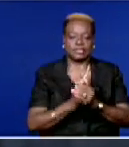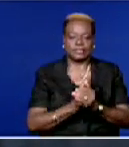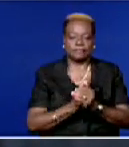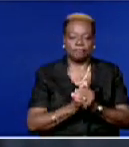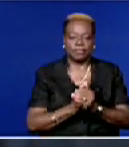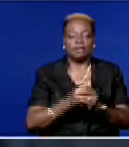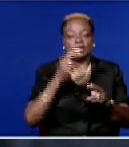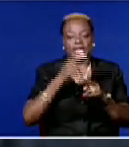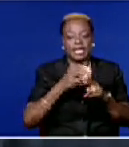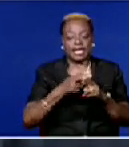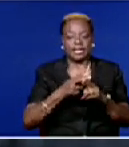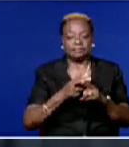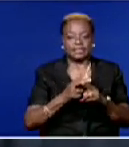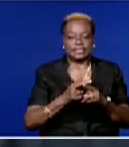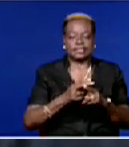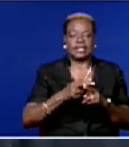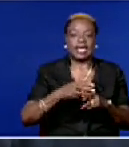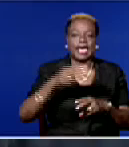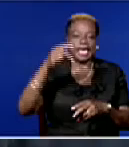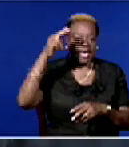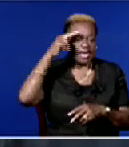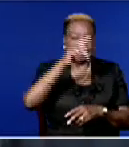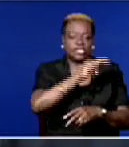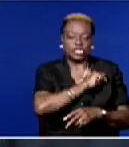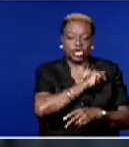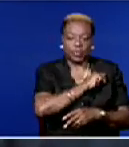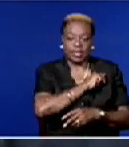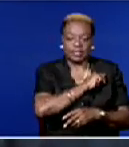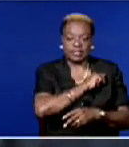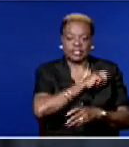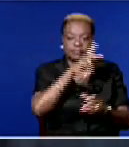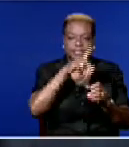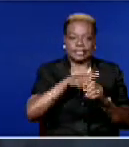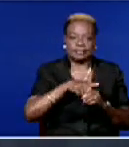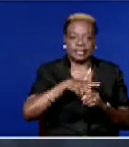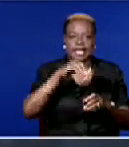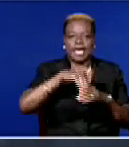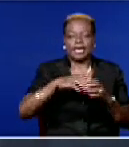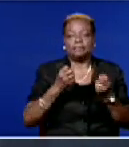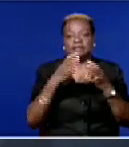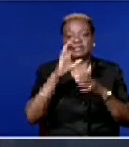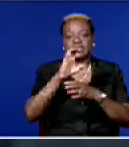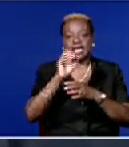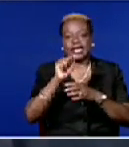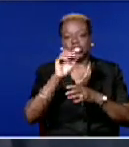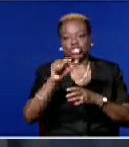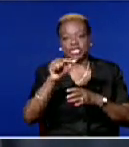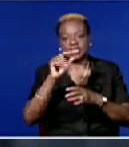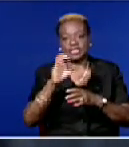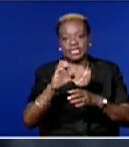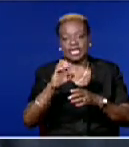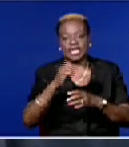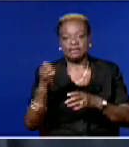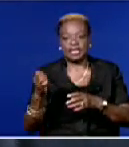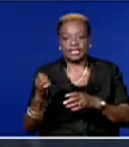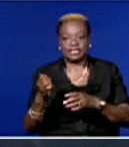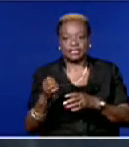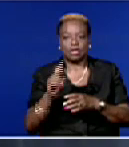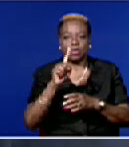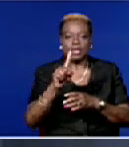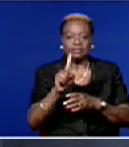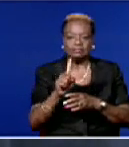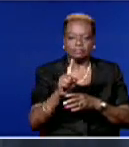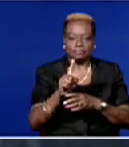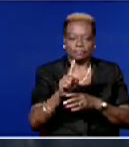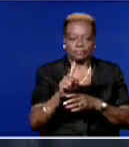few names we have, like Haley Turnquest. She's participated in many of the CAGC events. Also won